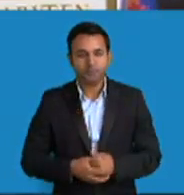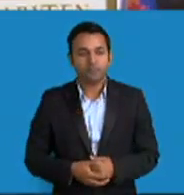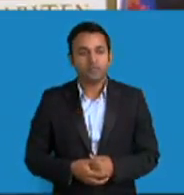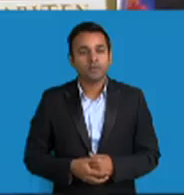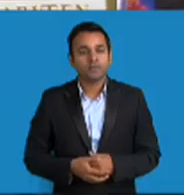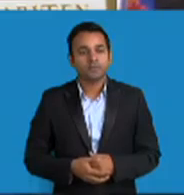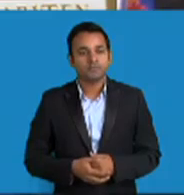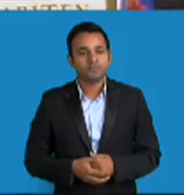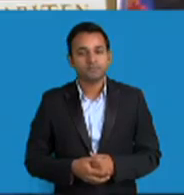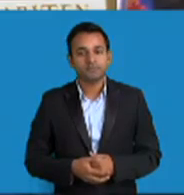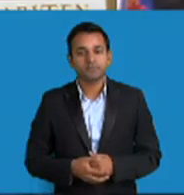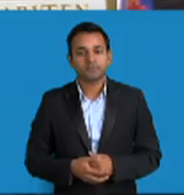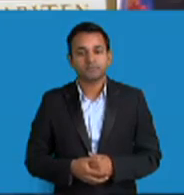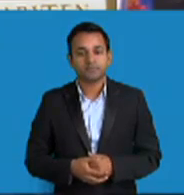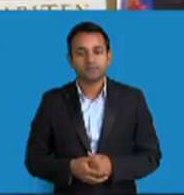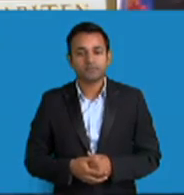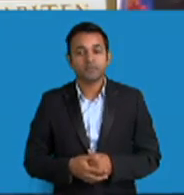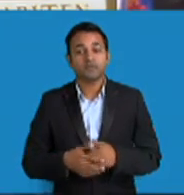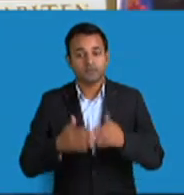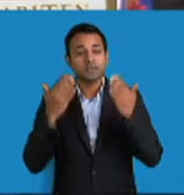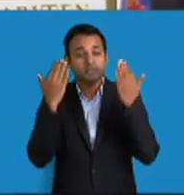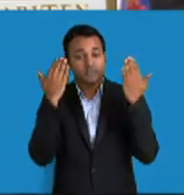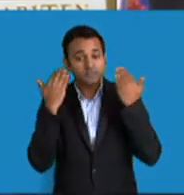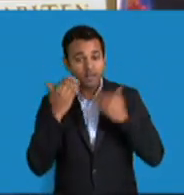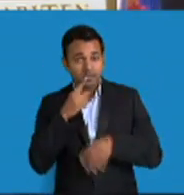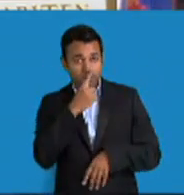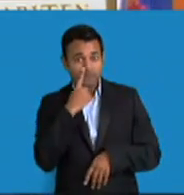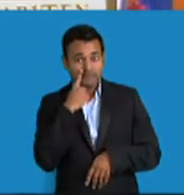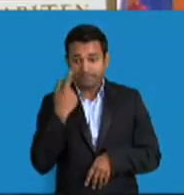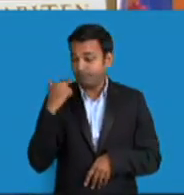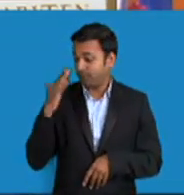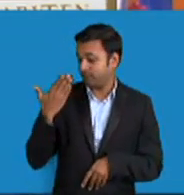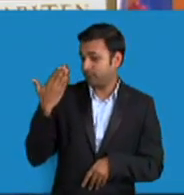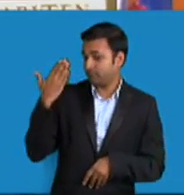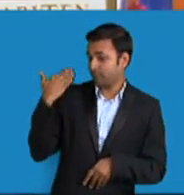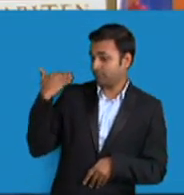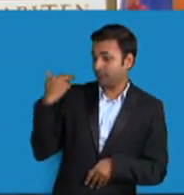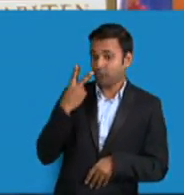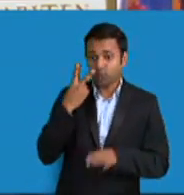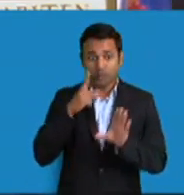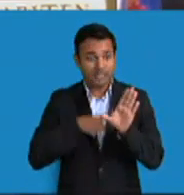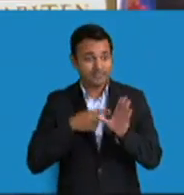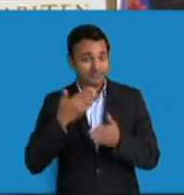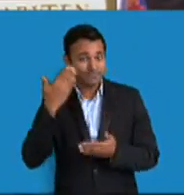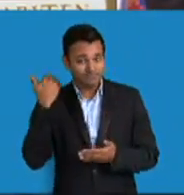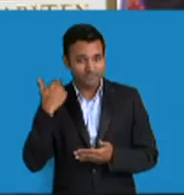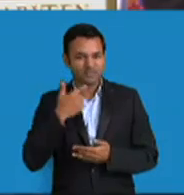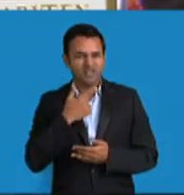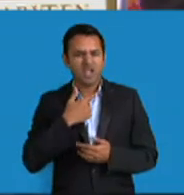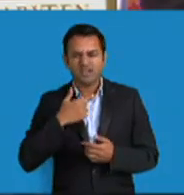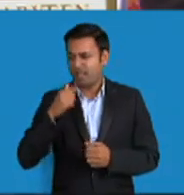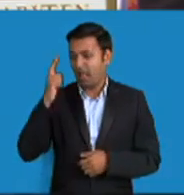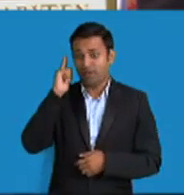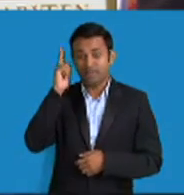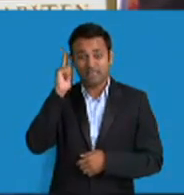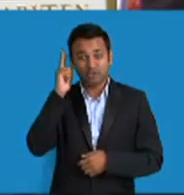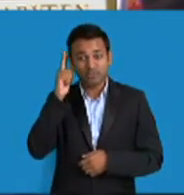Madam Speaker, you would have noted over the last 2 years, our teachers and heads of schools have worked extremely